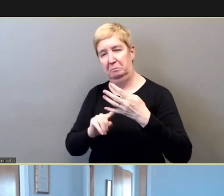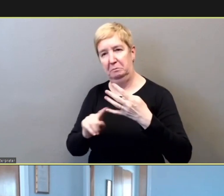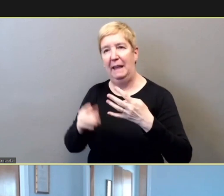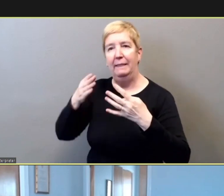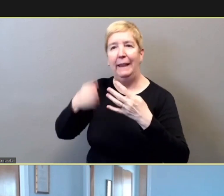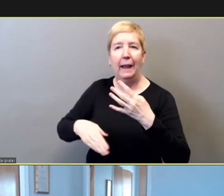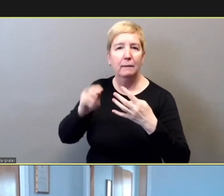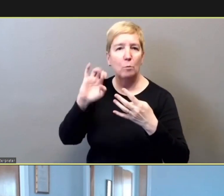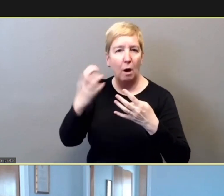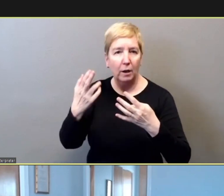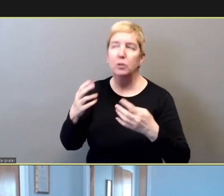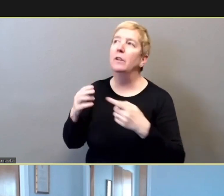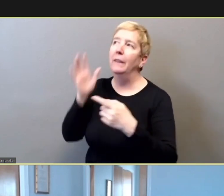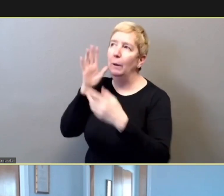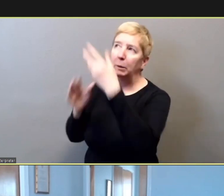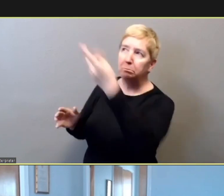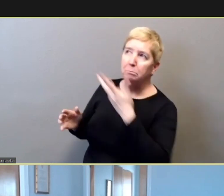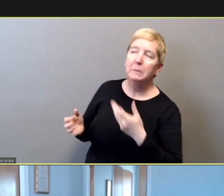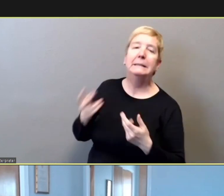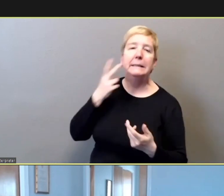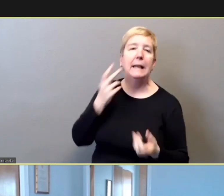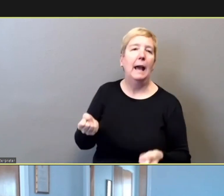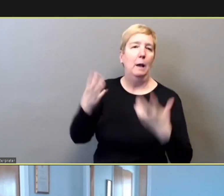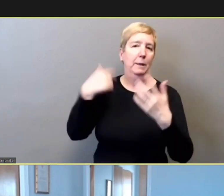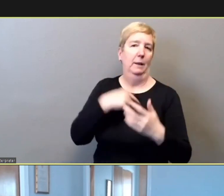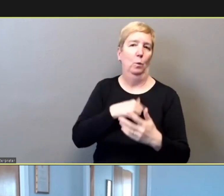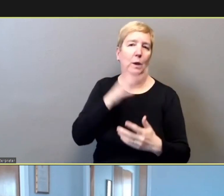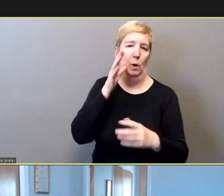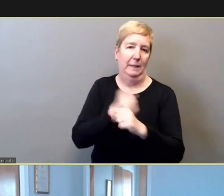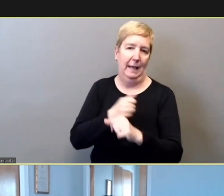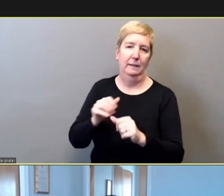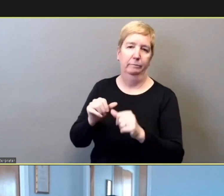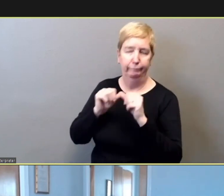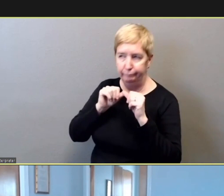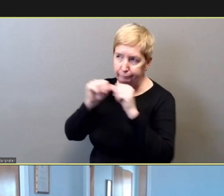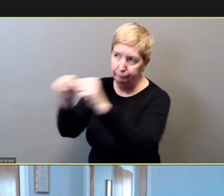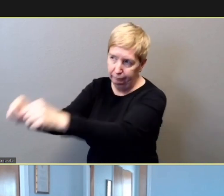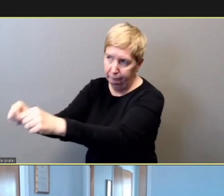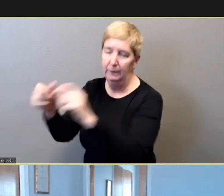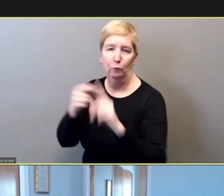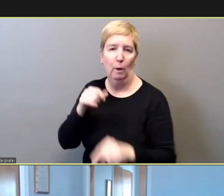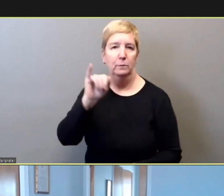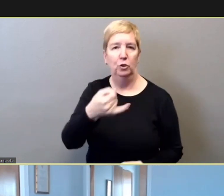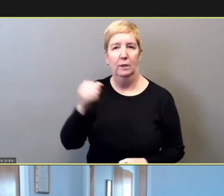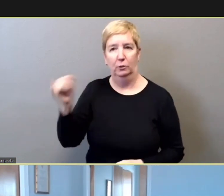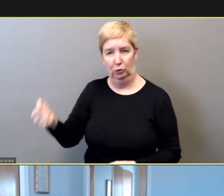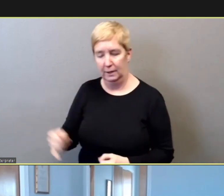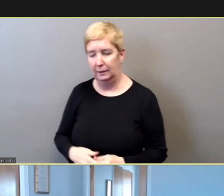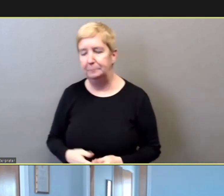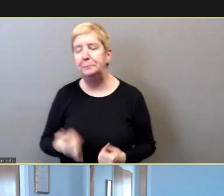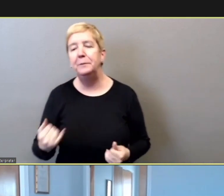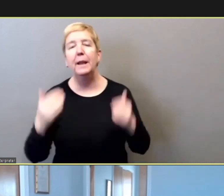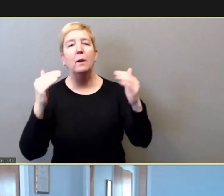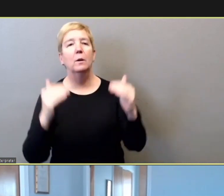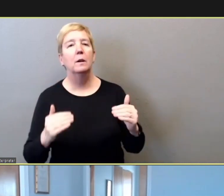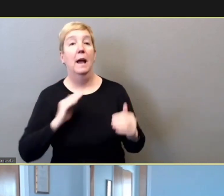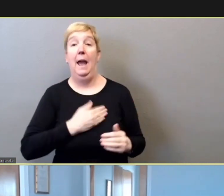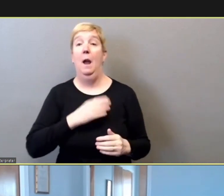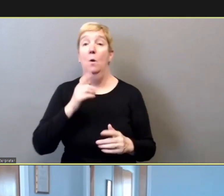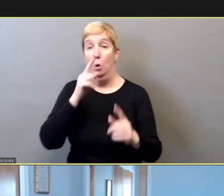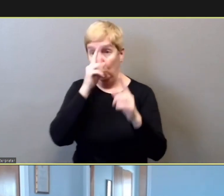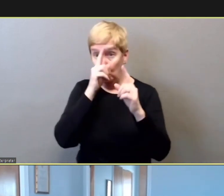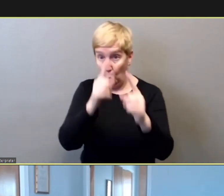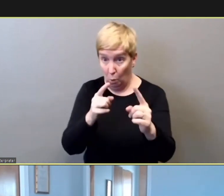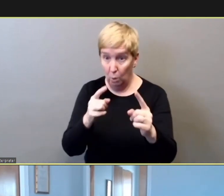we're going to start seeing moving forward beyond that from Johnson & Johnson. And regarding our goal, we want to get as many shots